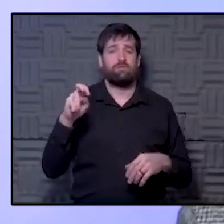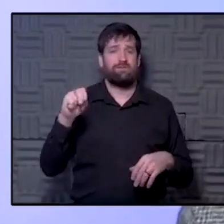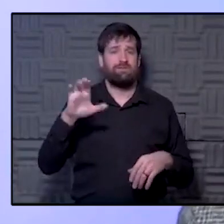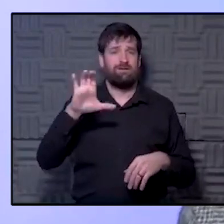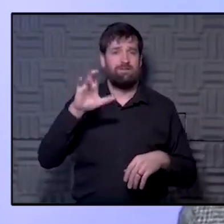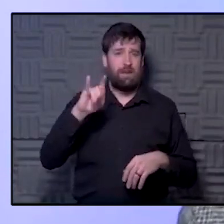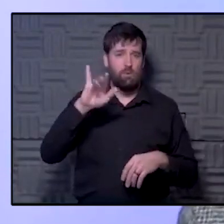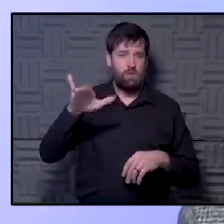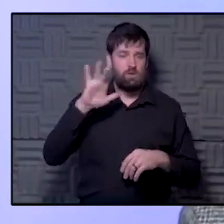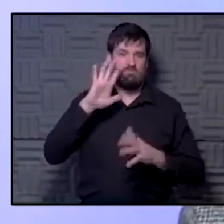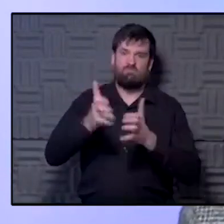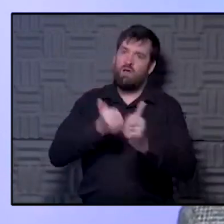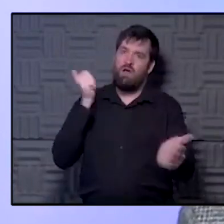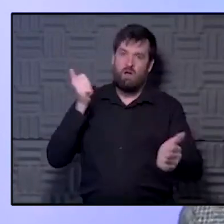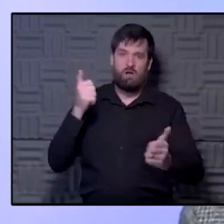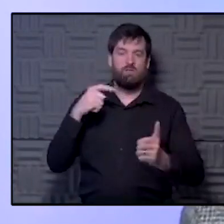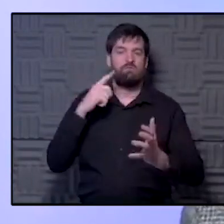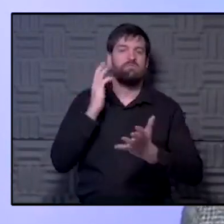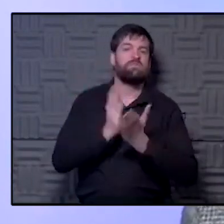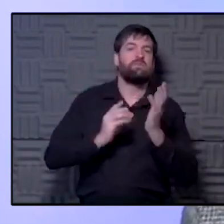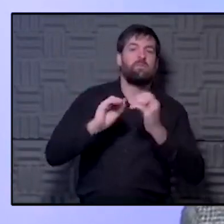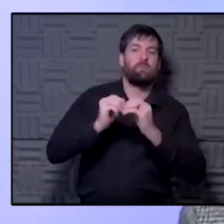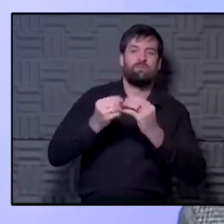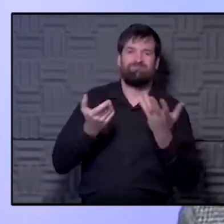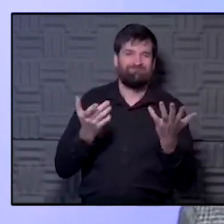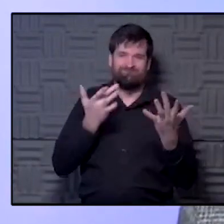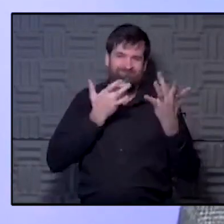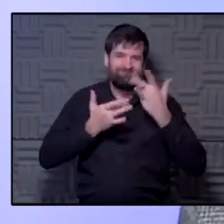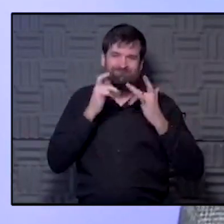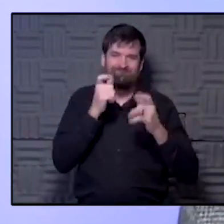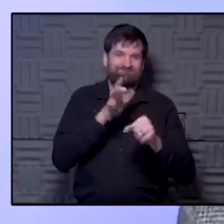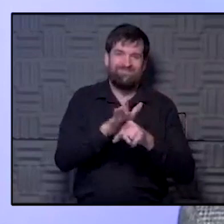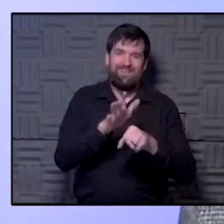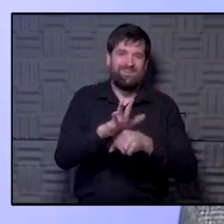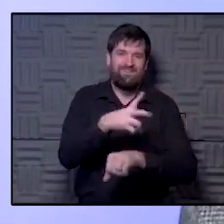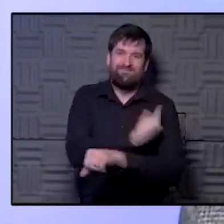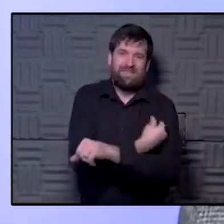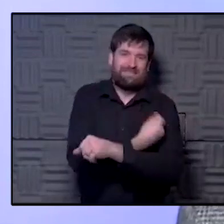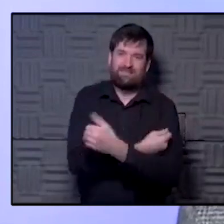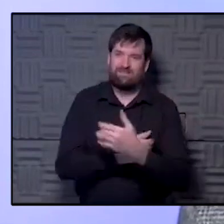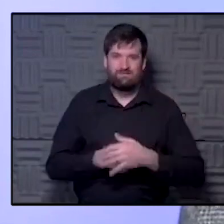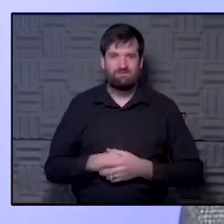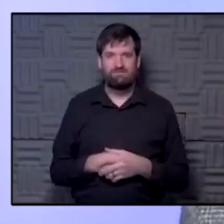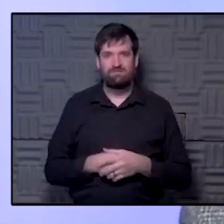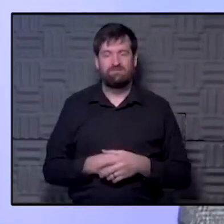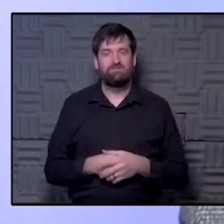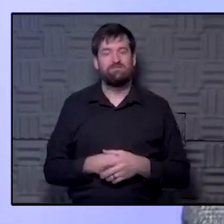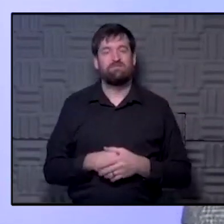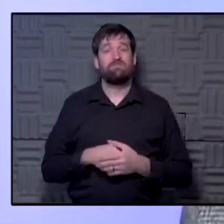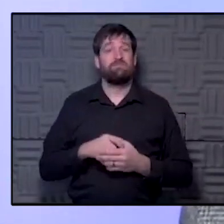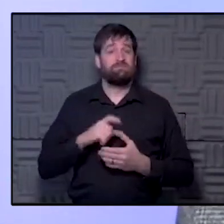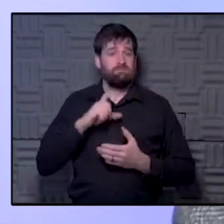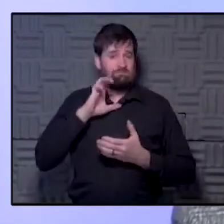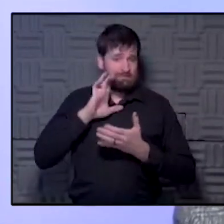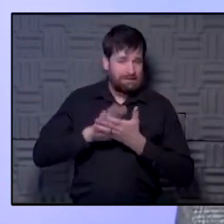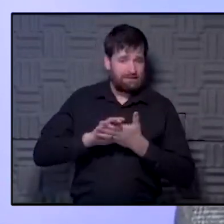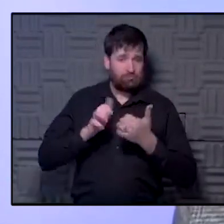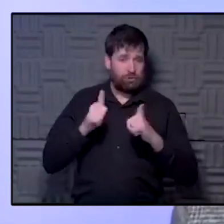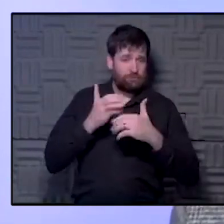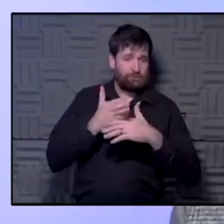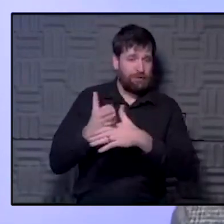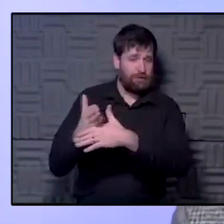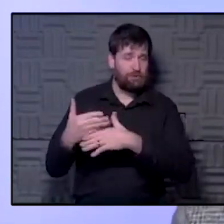heard some numbers in terms of them just not having enough vaccine down there. So I believe we're all trying to share. We've